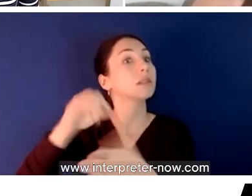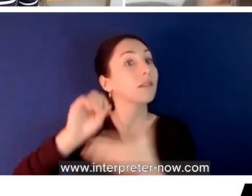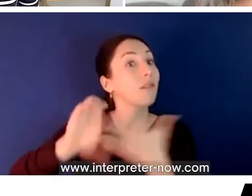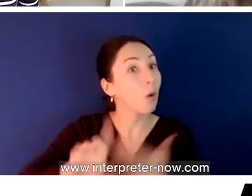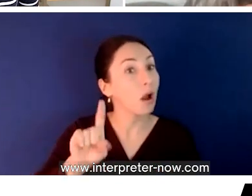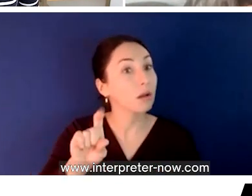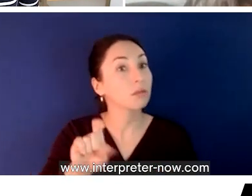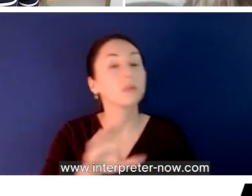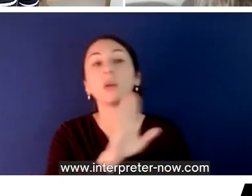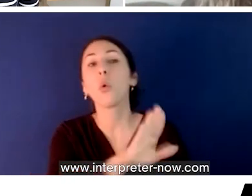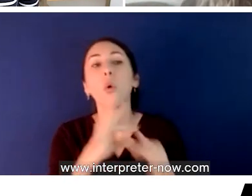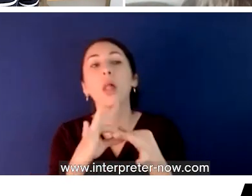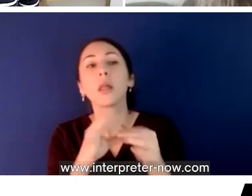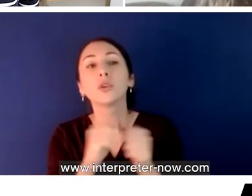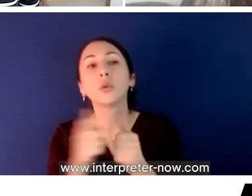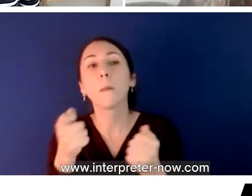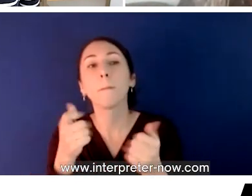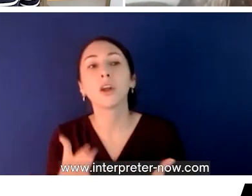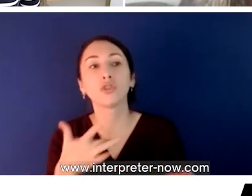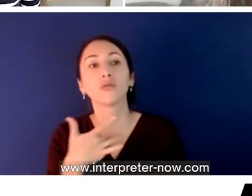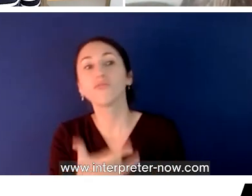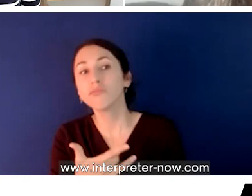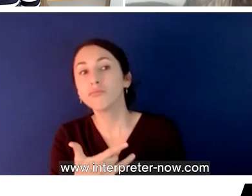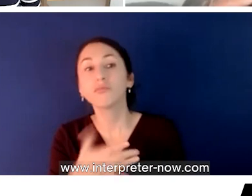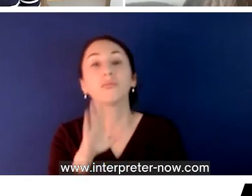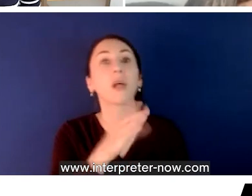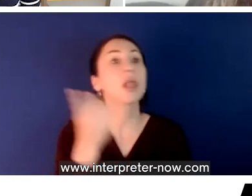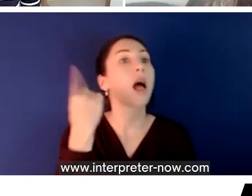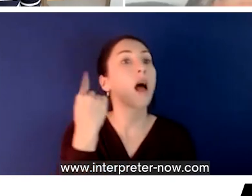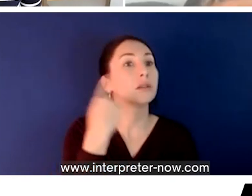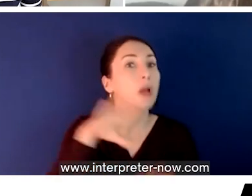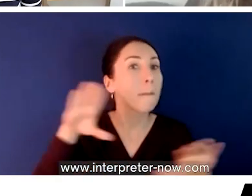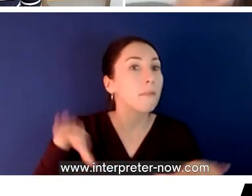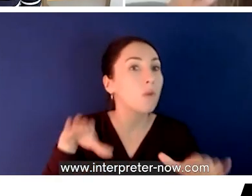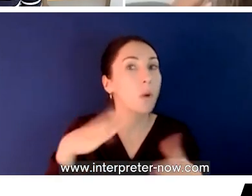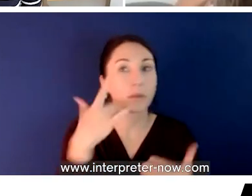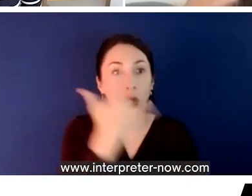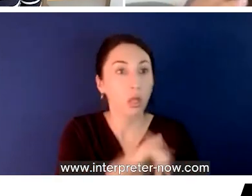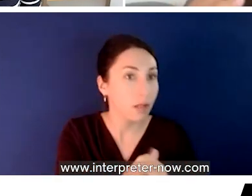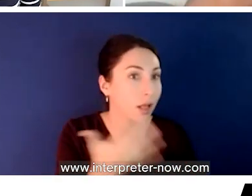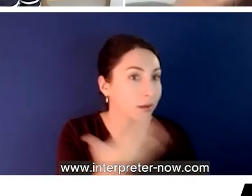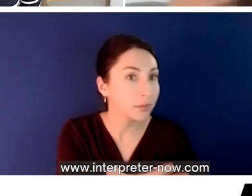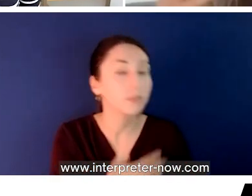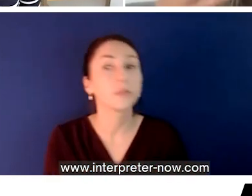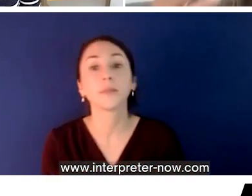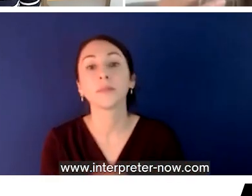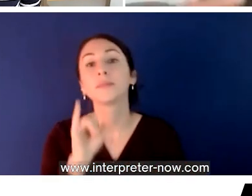with your manager generally? Like, what was your performance review like last year?